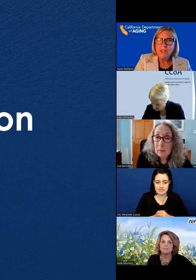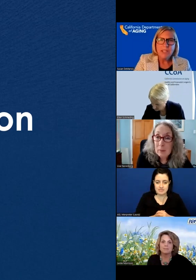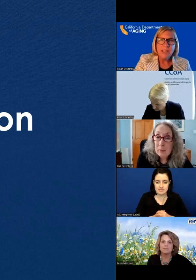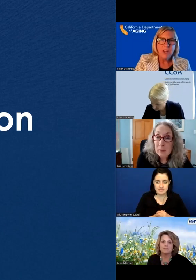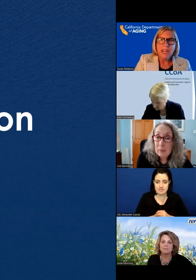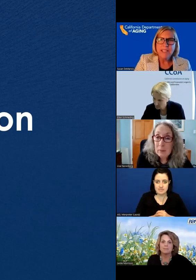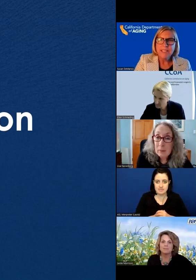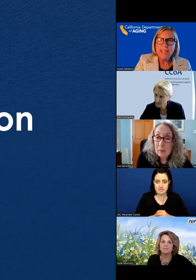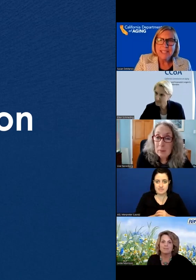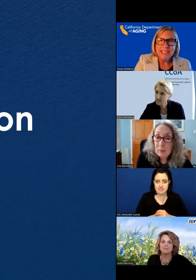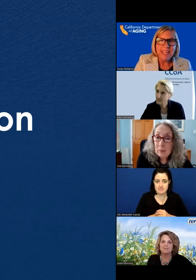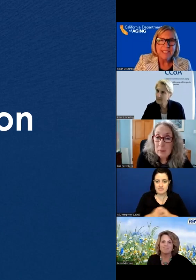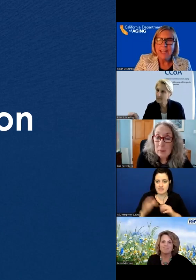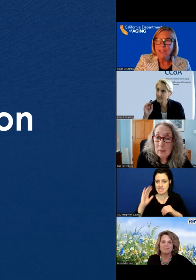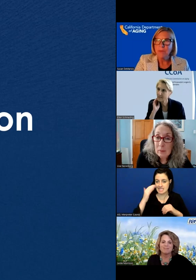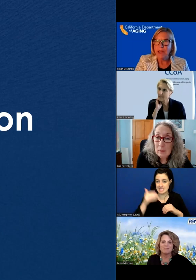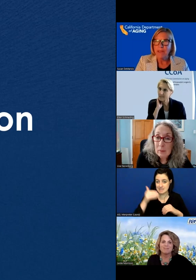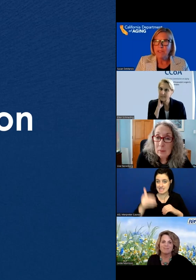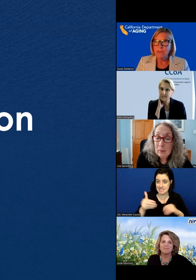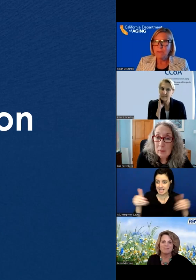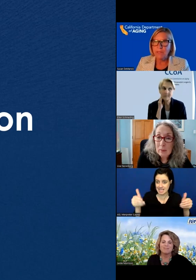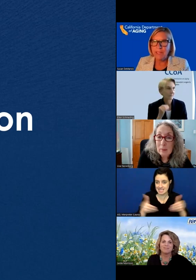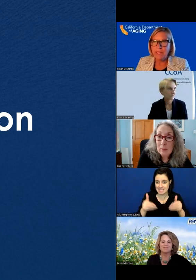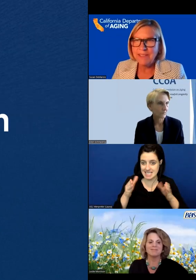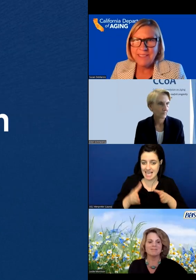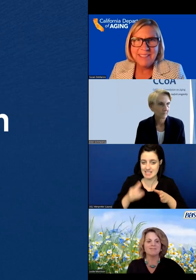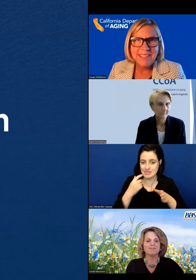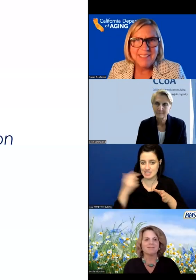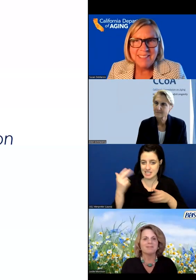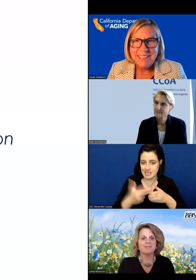It looks like our next guest has arrived, Maria.